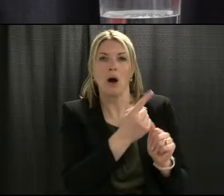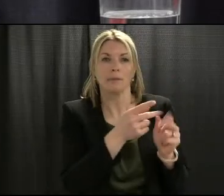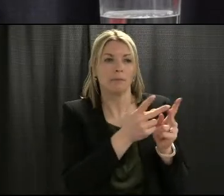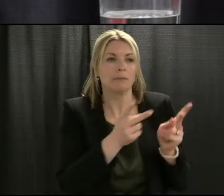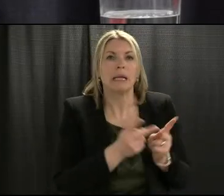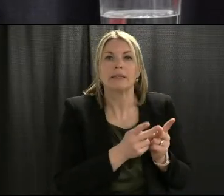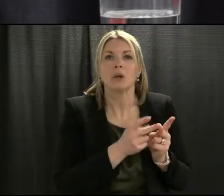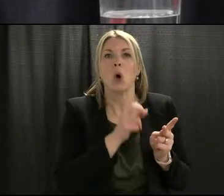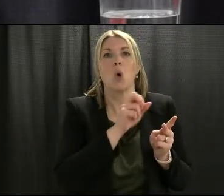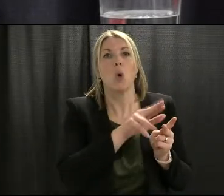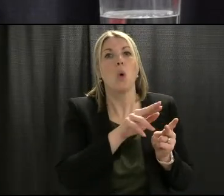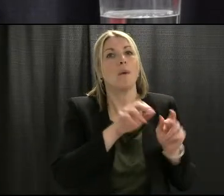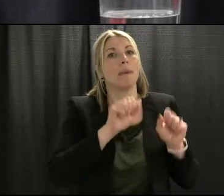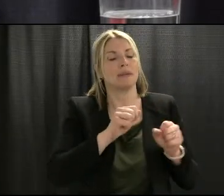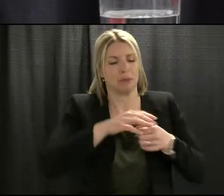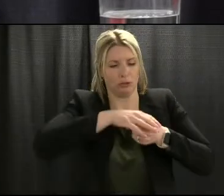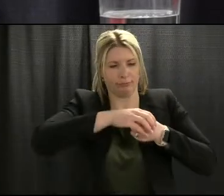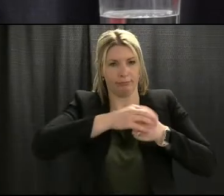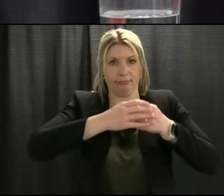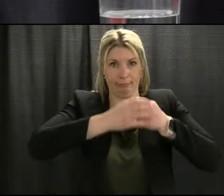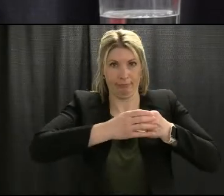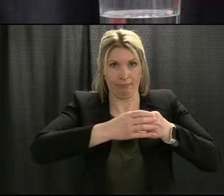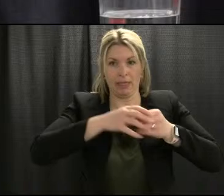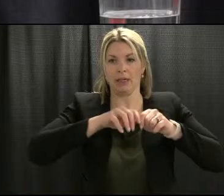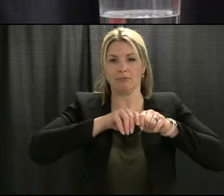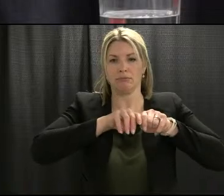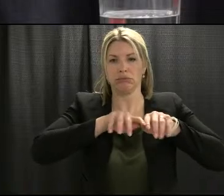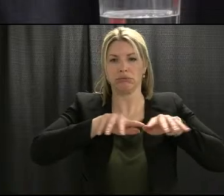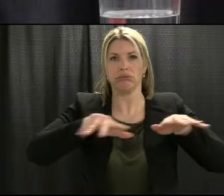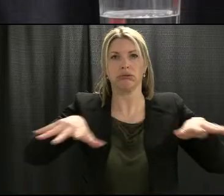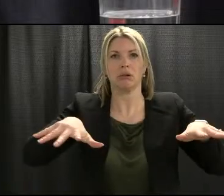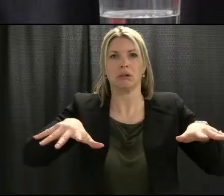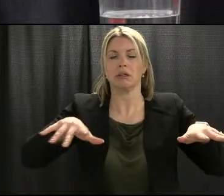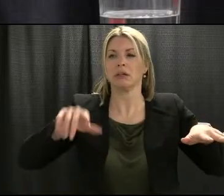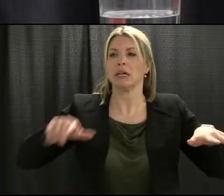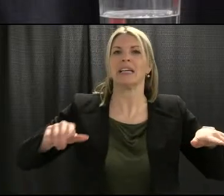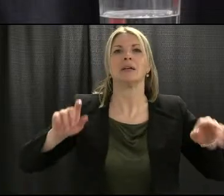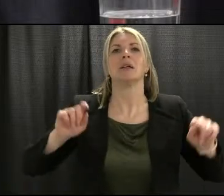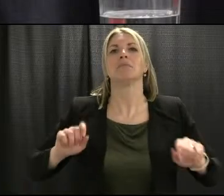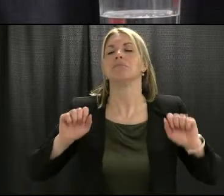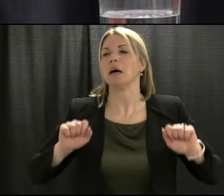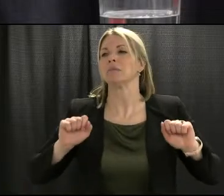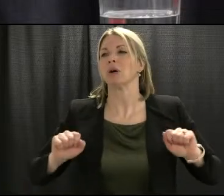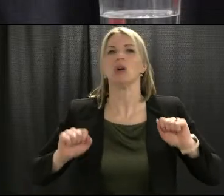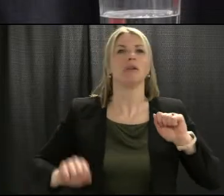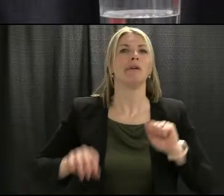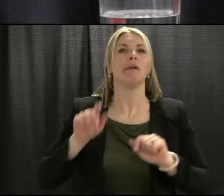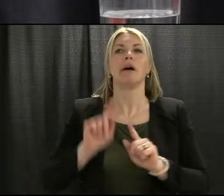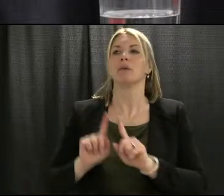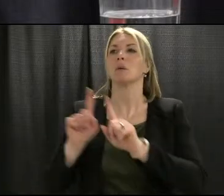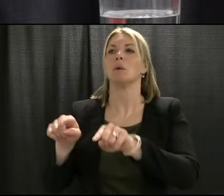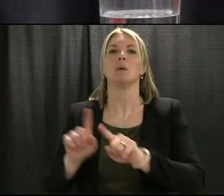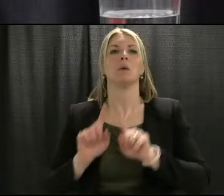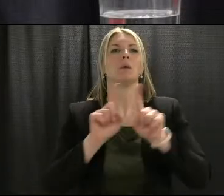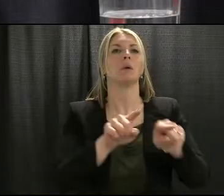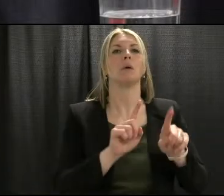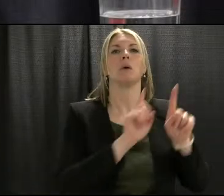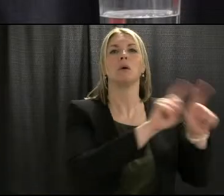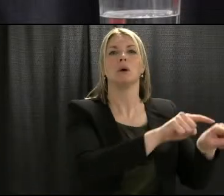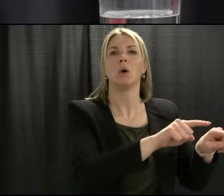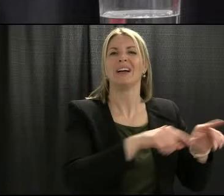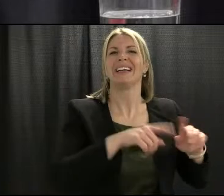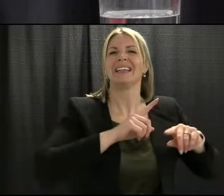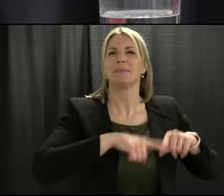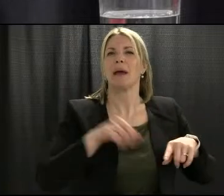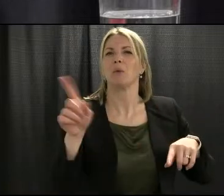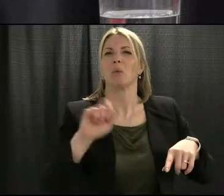Hub and spoke models are focused on delivering appropriate and equitable care to the entire geographical area and are